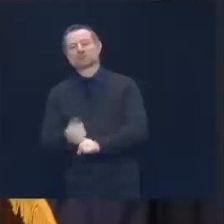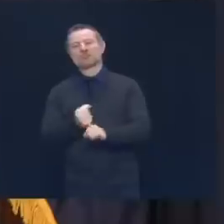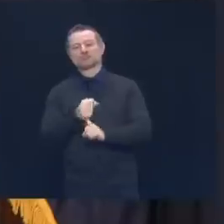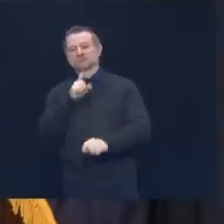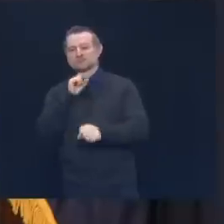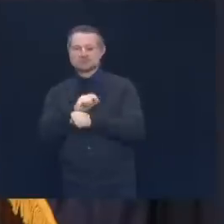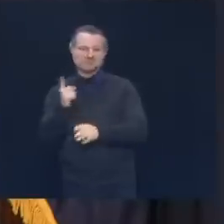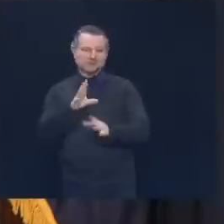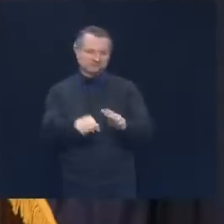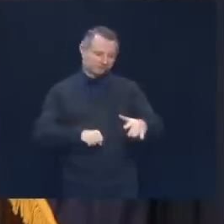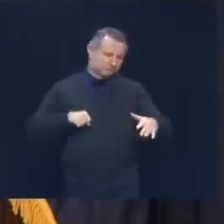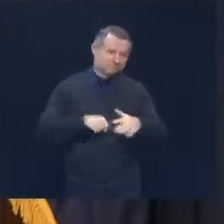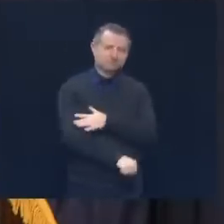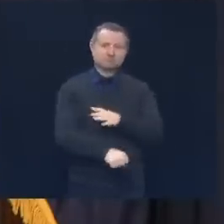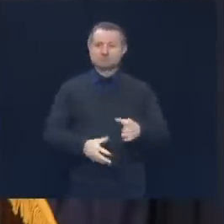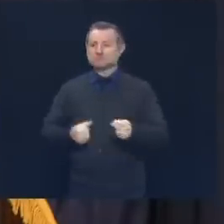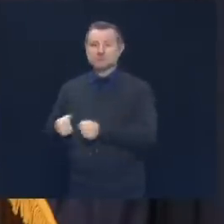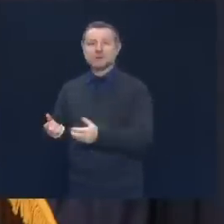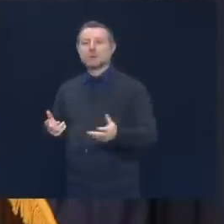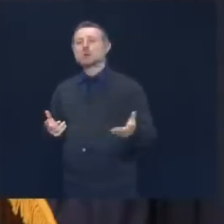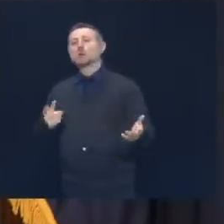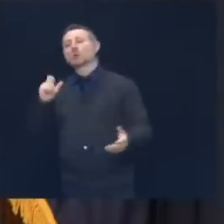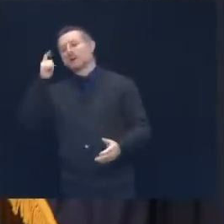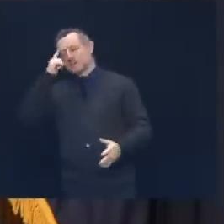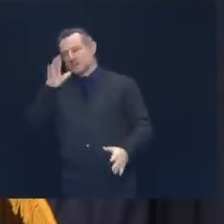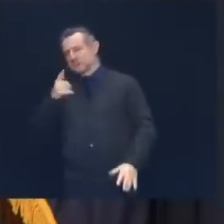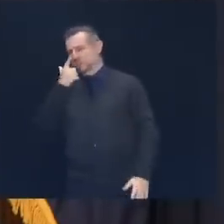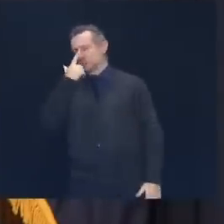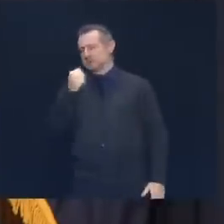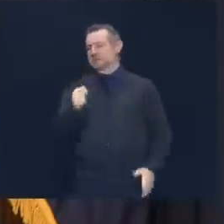think that is a very interesting legal question.